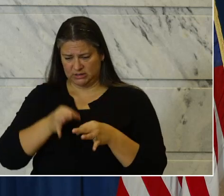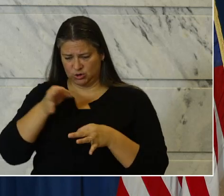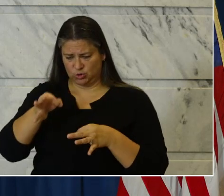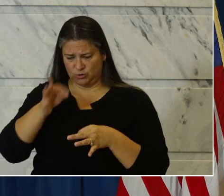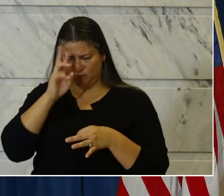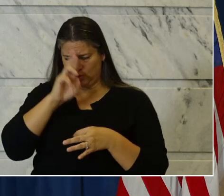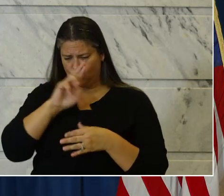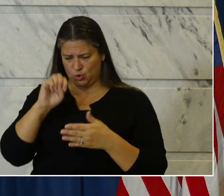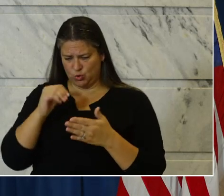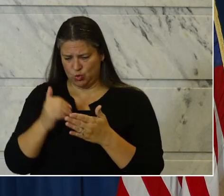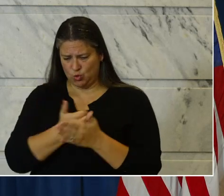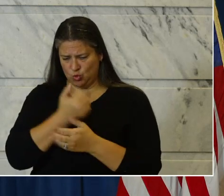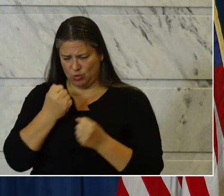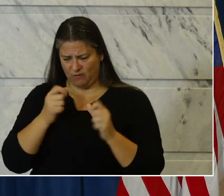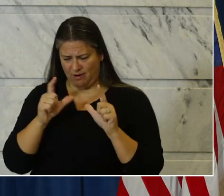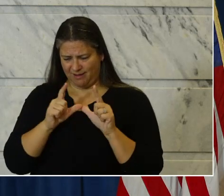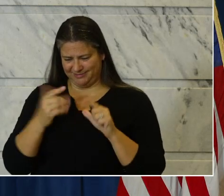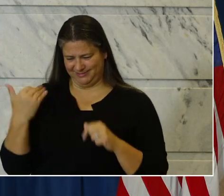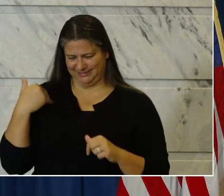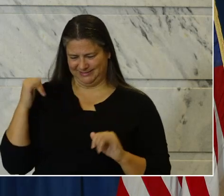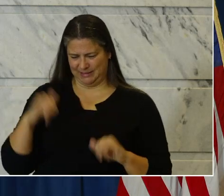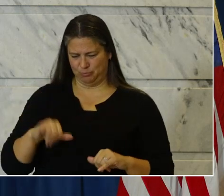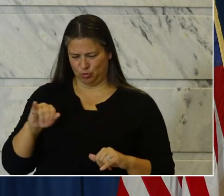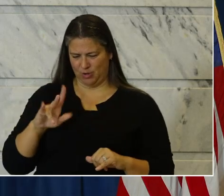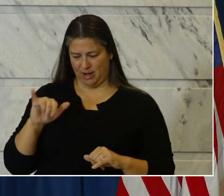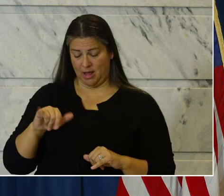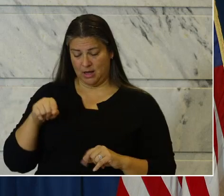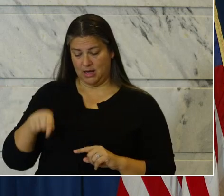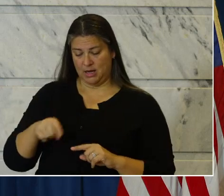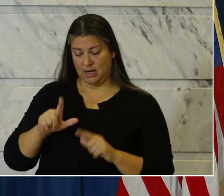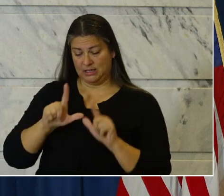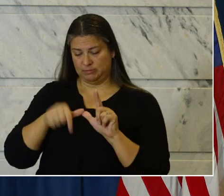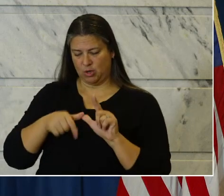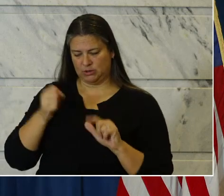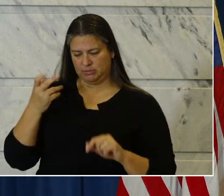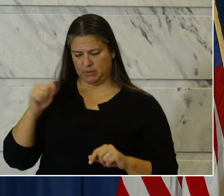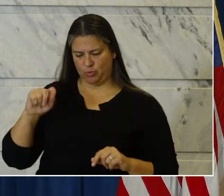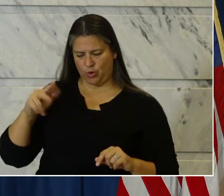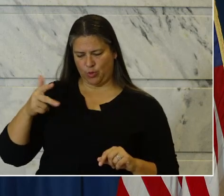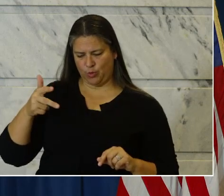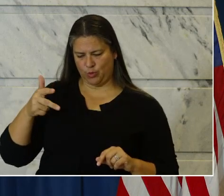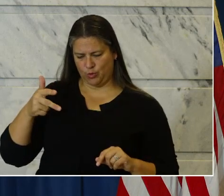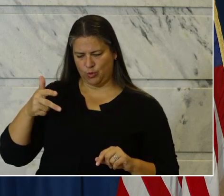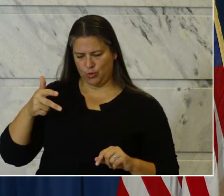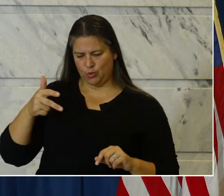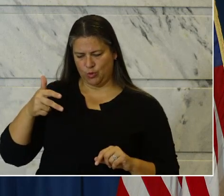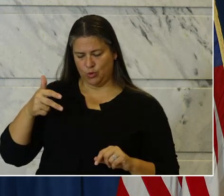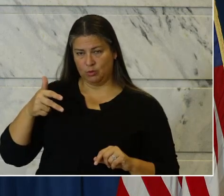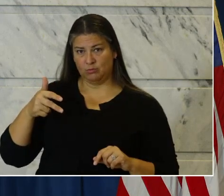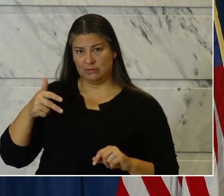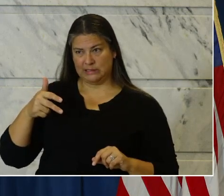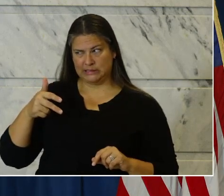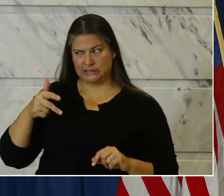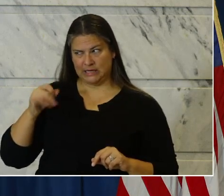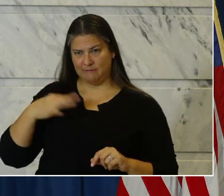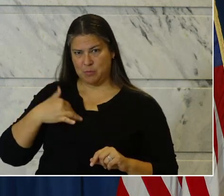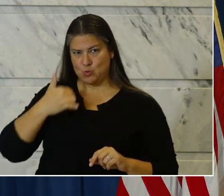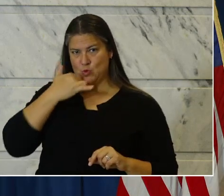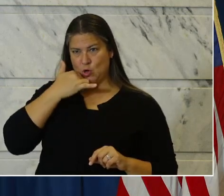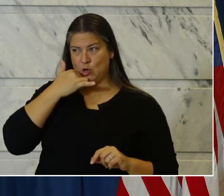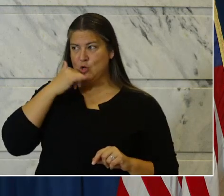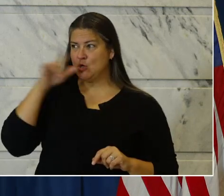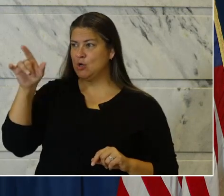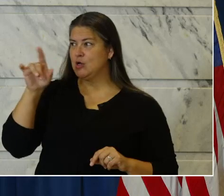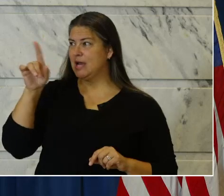what was announced in July? That order expires September 30th. If I get this wrong, Latasha's going to correct me.